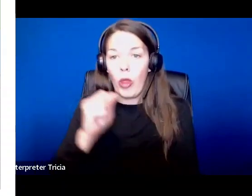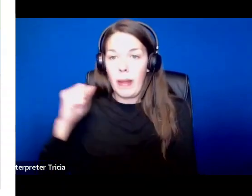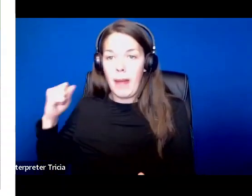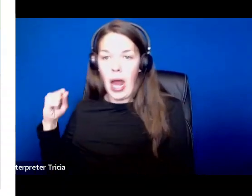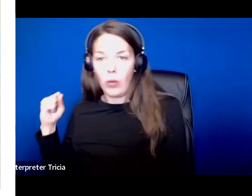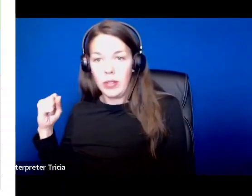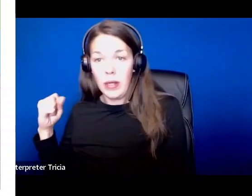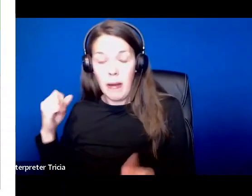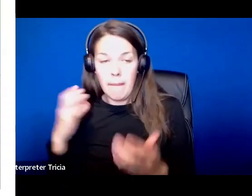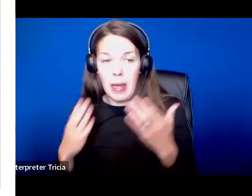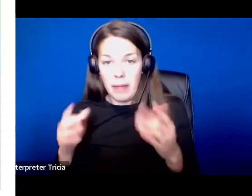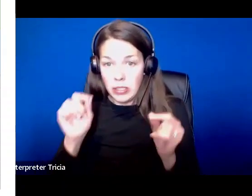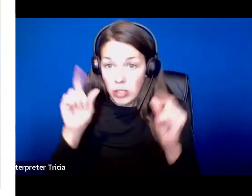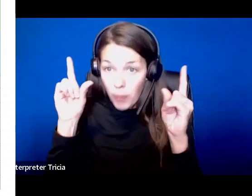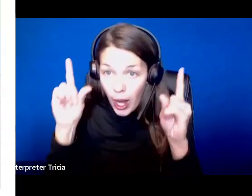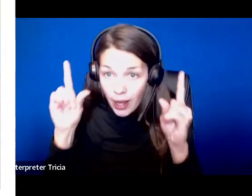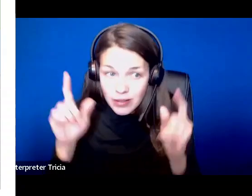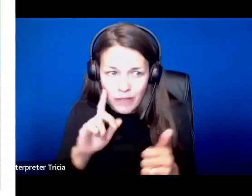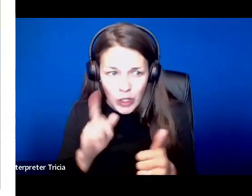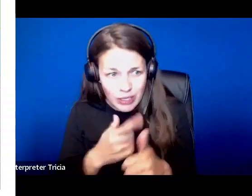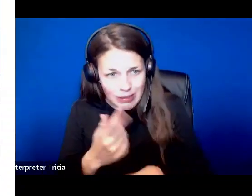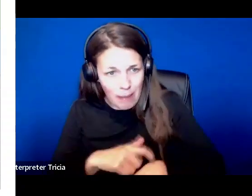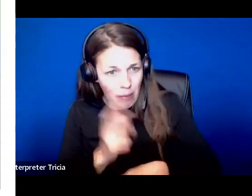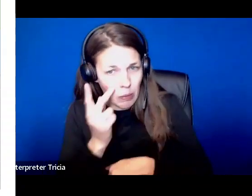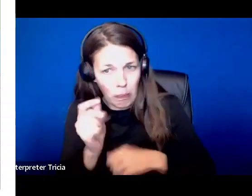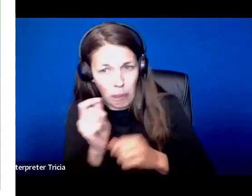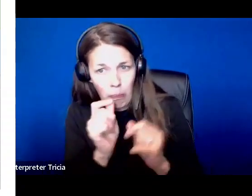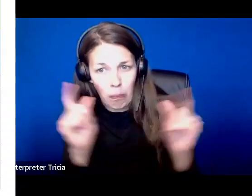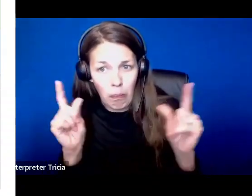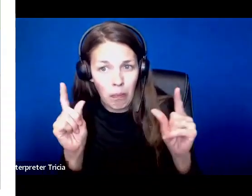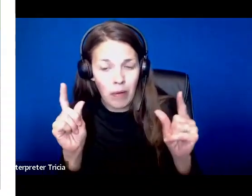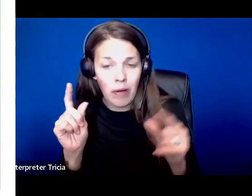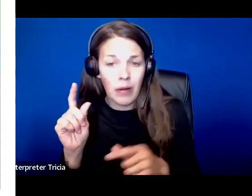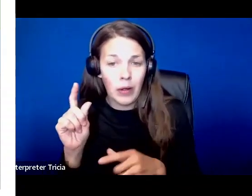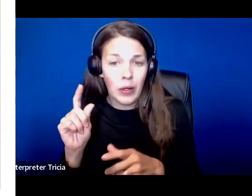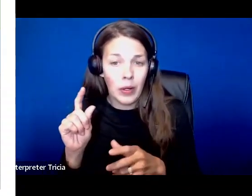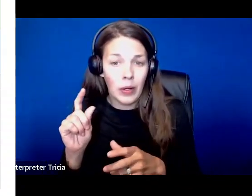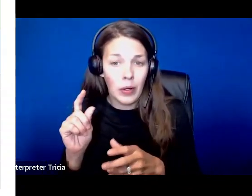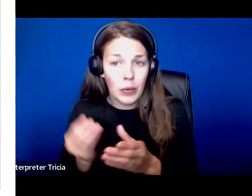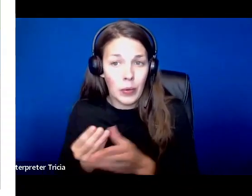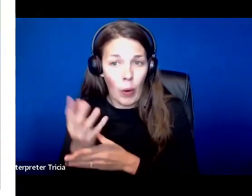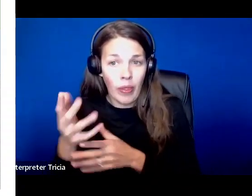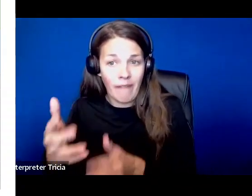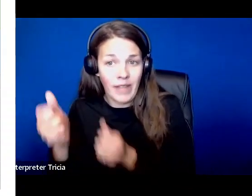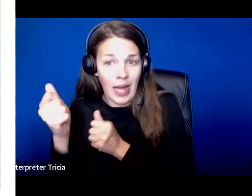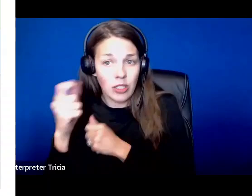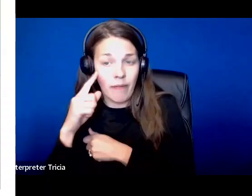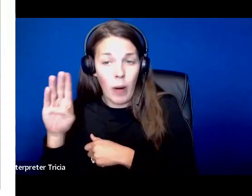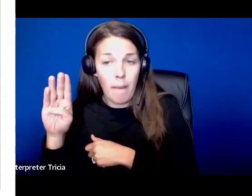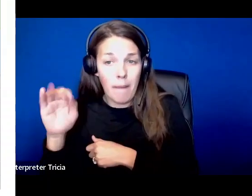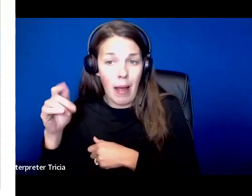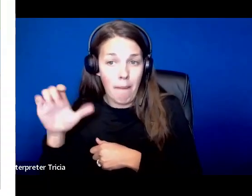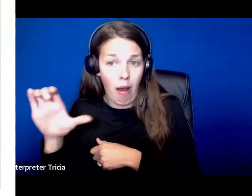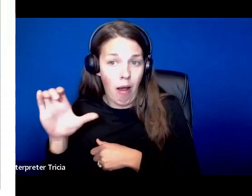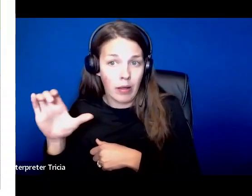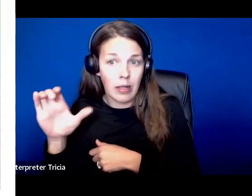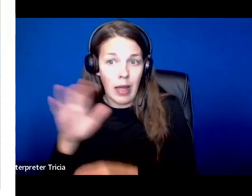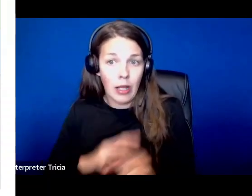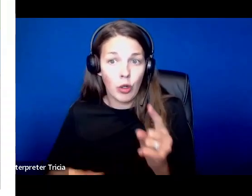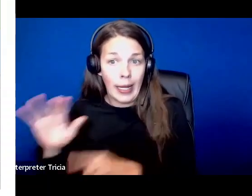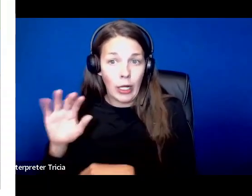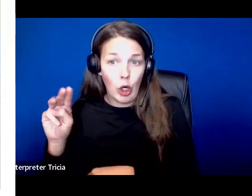might be surprising. It was surprising to me the first time I saw it, that growth was actually faster for BIPOC populations in greater